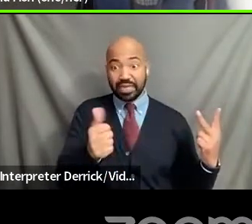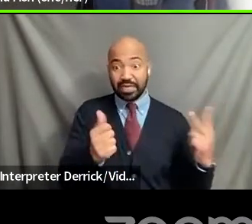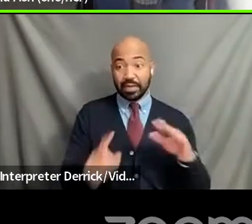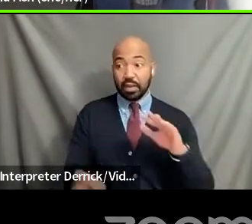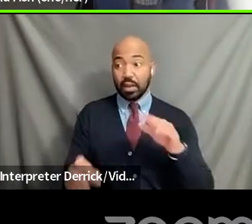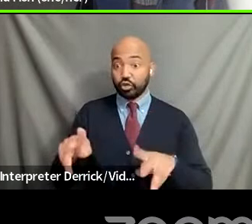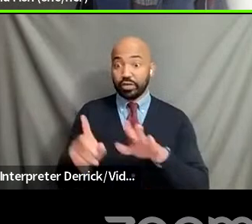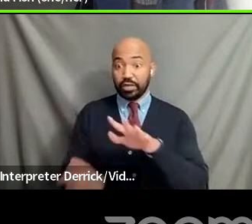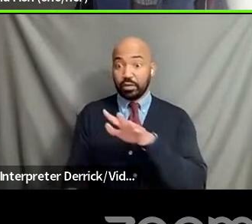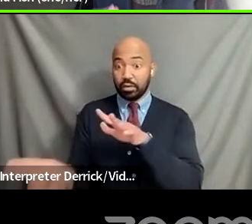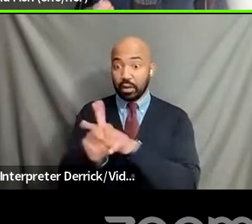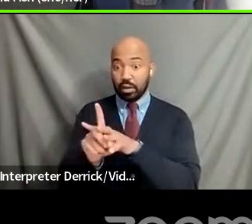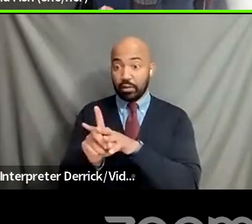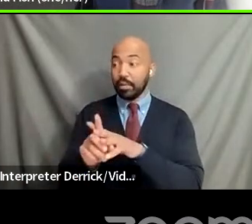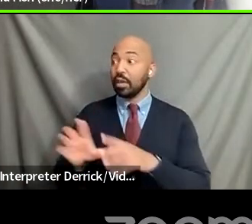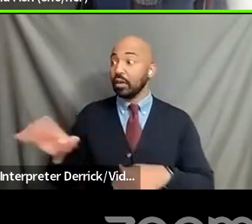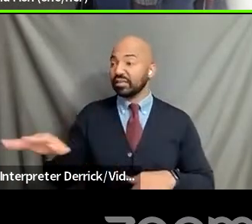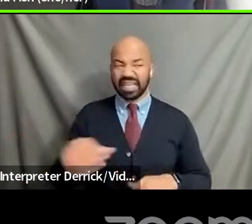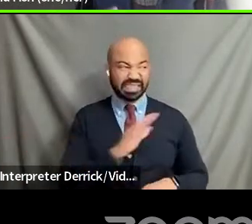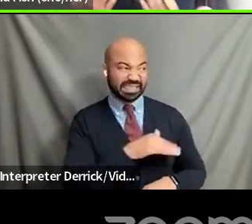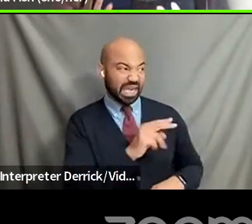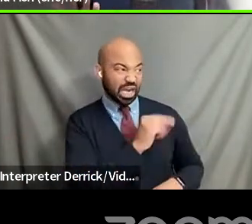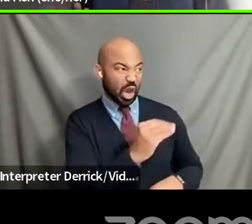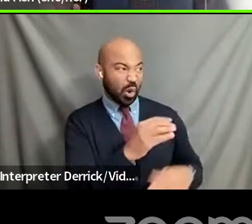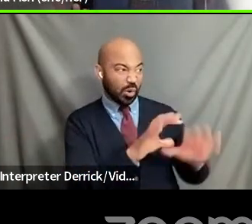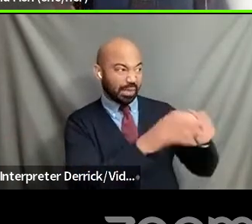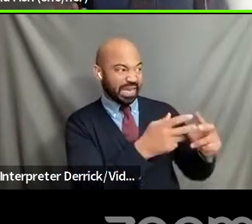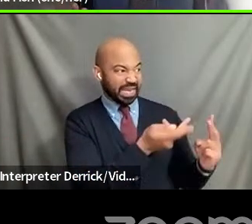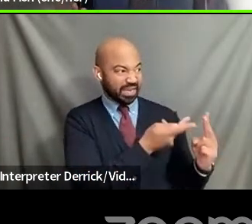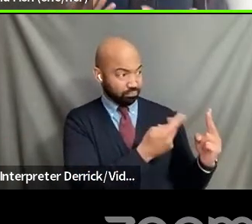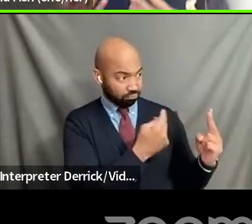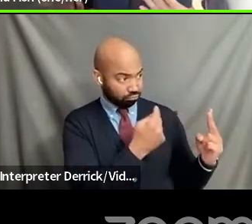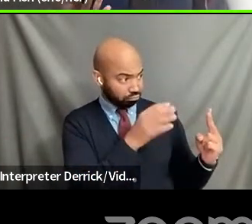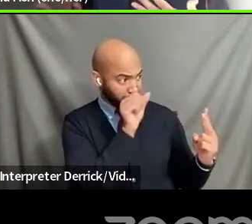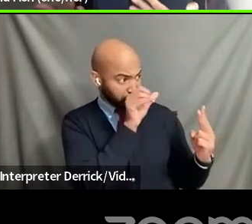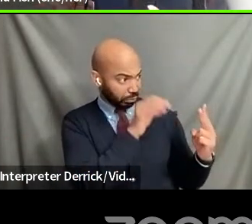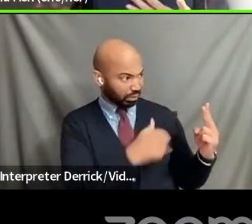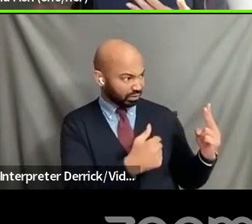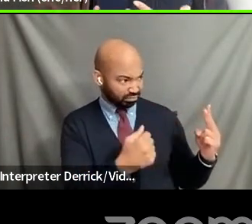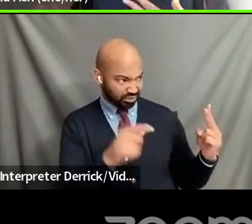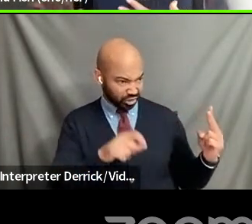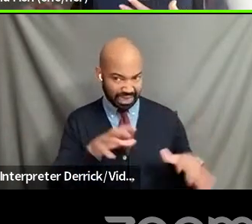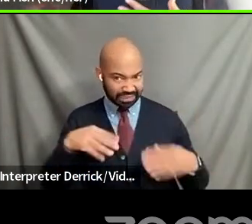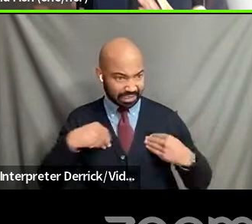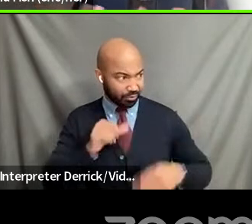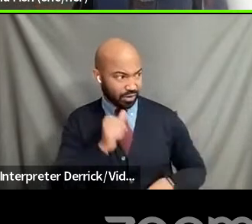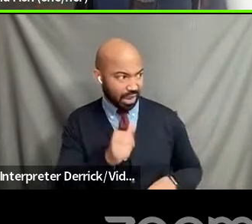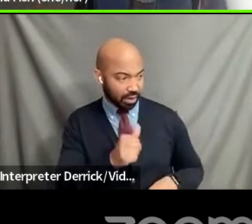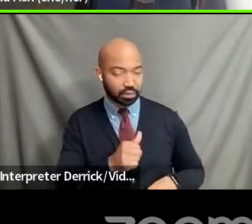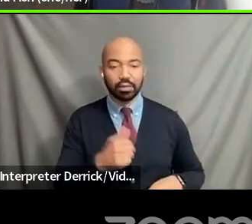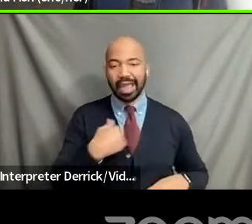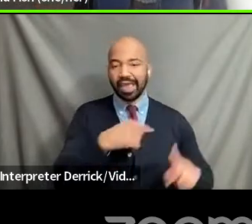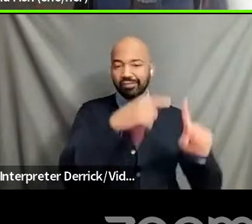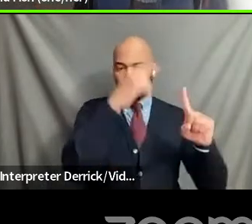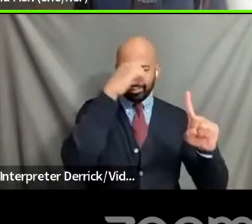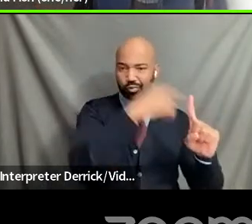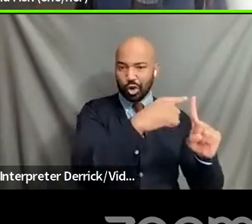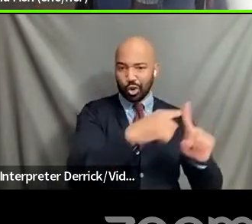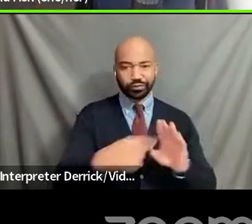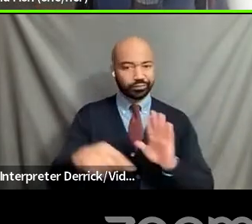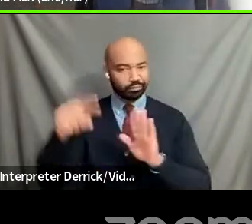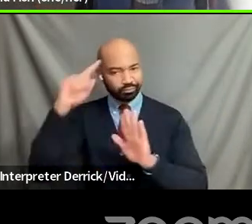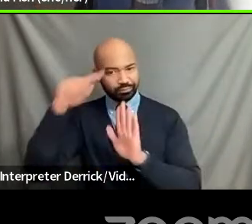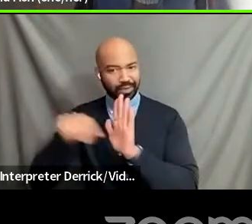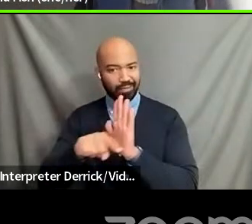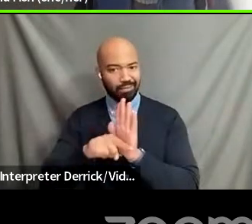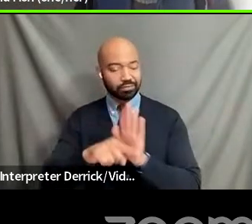hey, no committee, should I be saying no or yes to this? And you can give them your pros and cons for why you should be, saying yes or no to something. But at the end of the